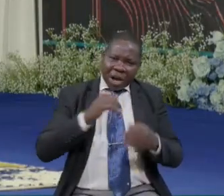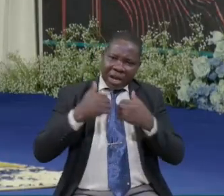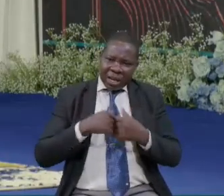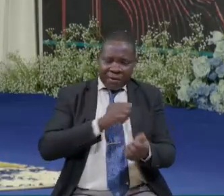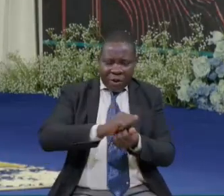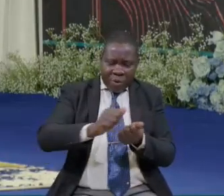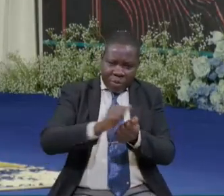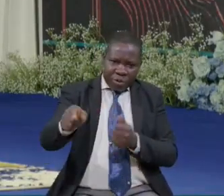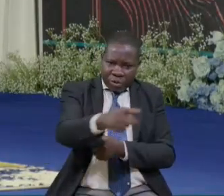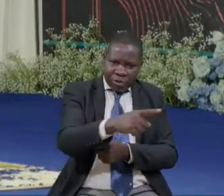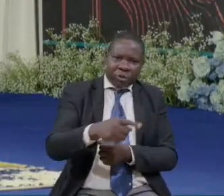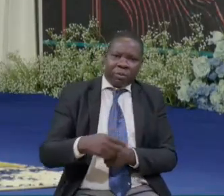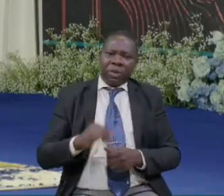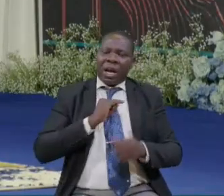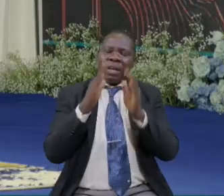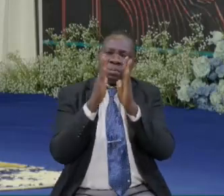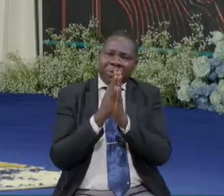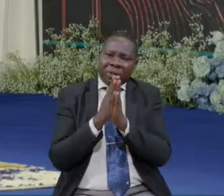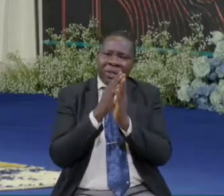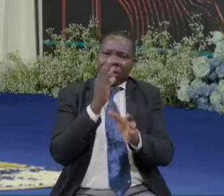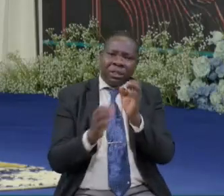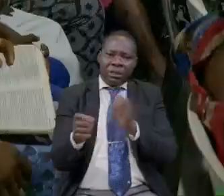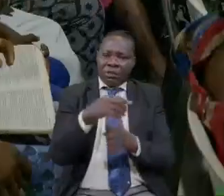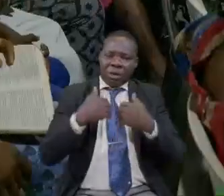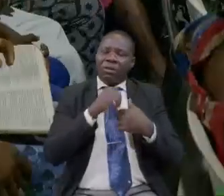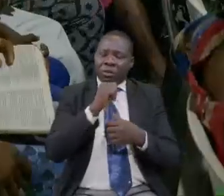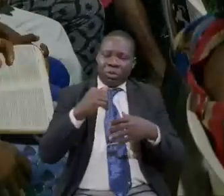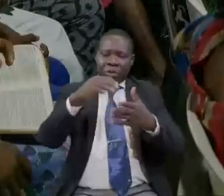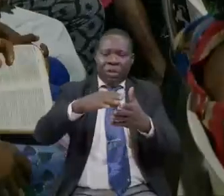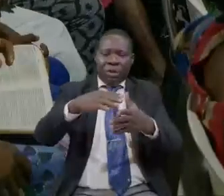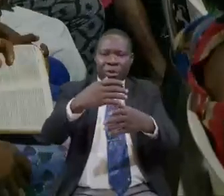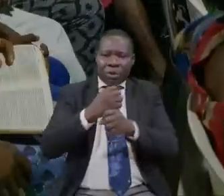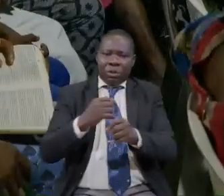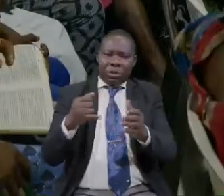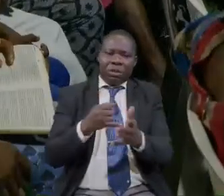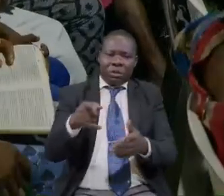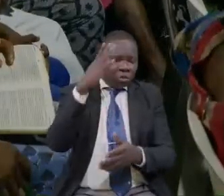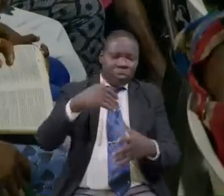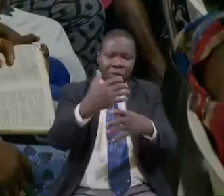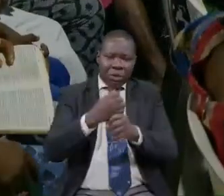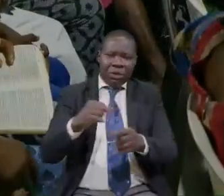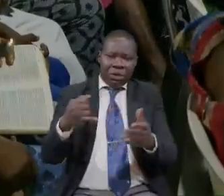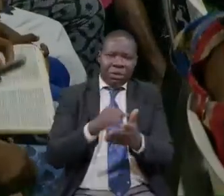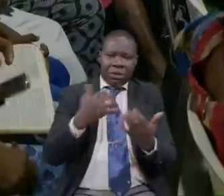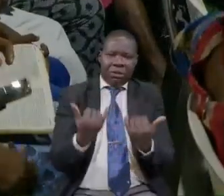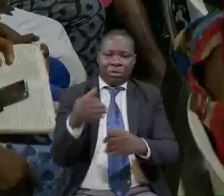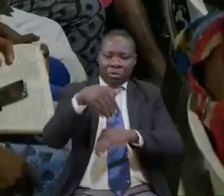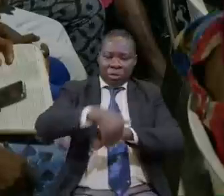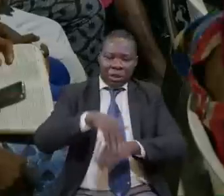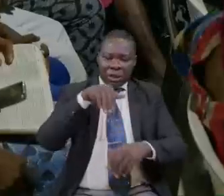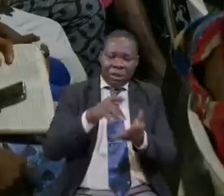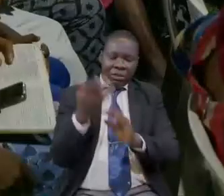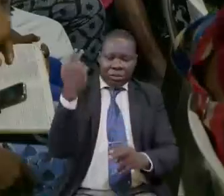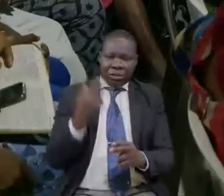you. I pray, if you have not got it, you get it tonight. Yeah. And then he goes on to say, he had